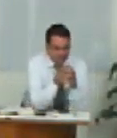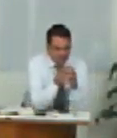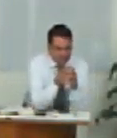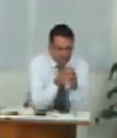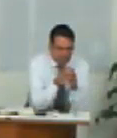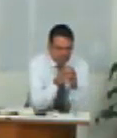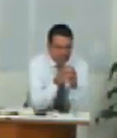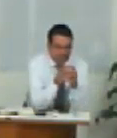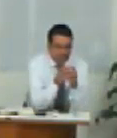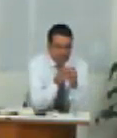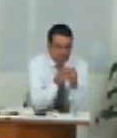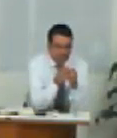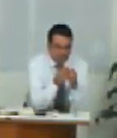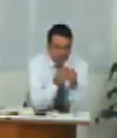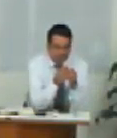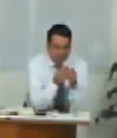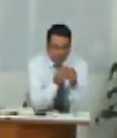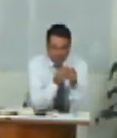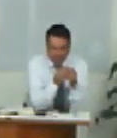But what we want,